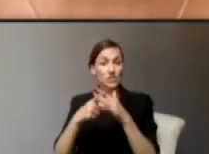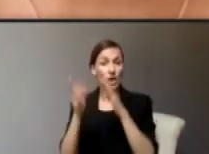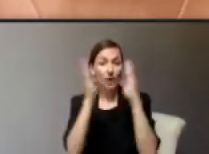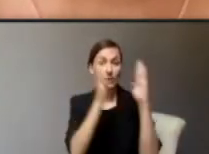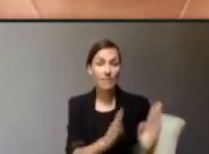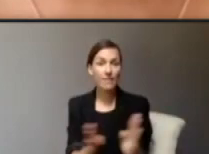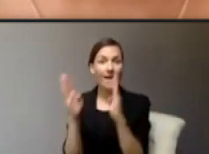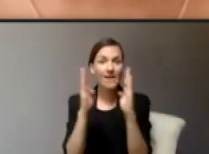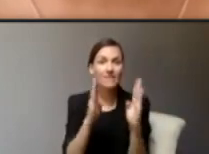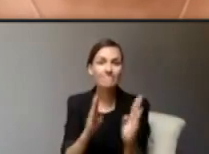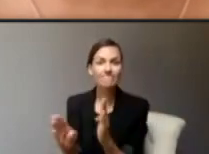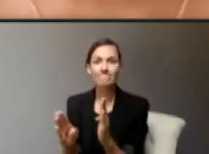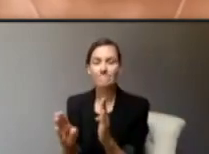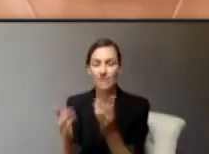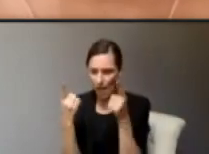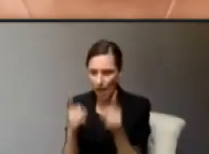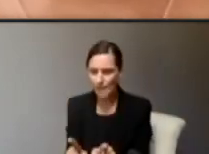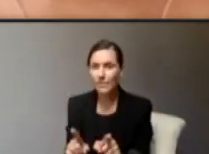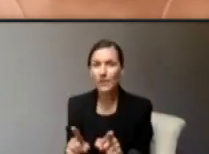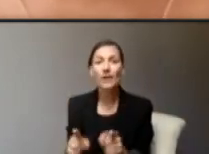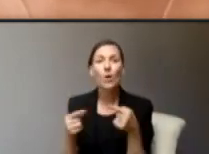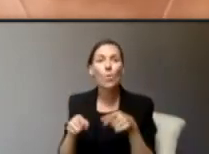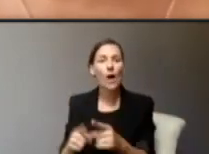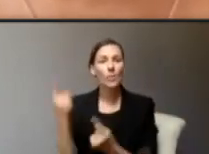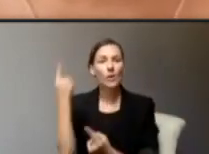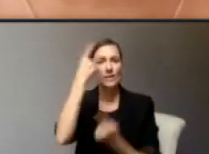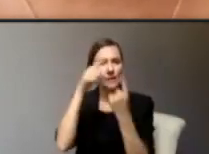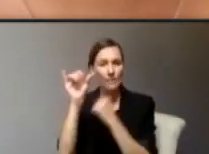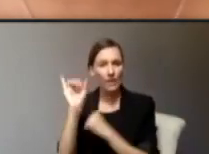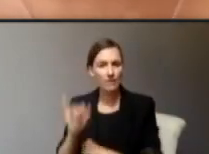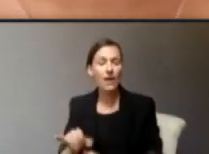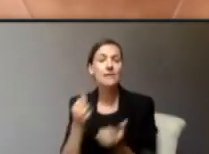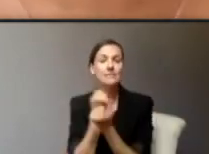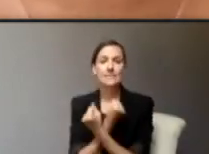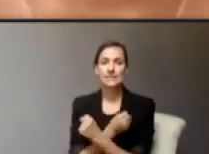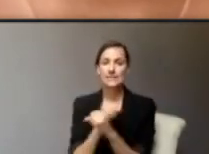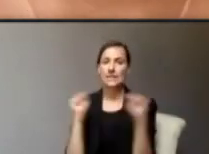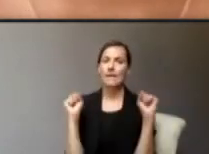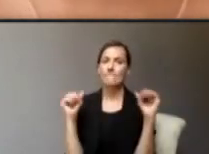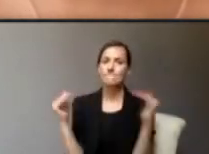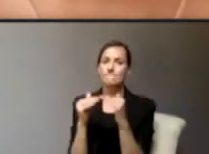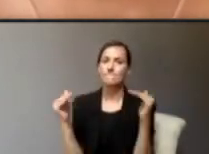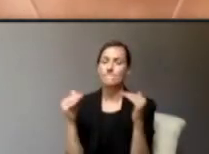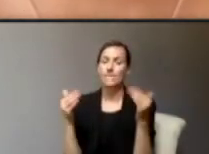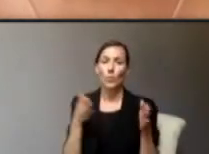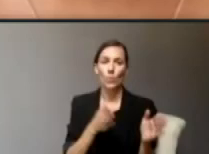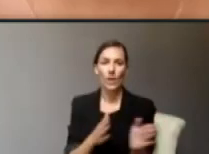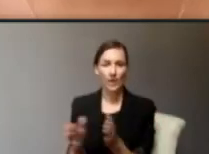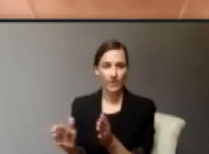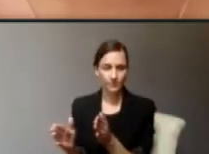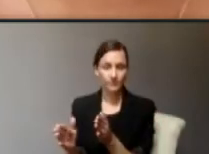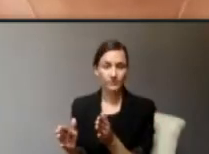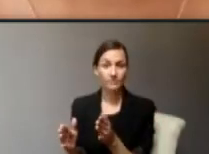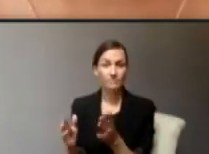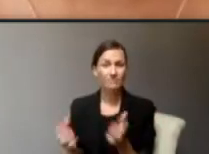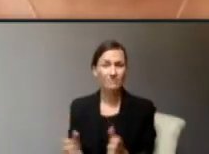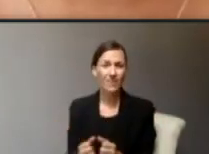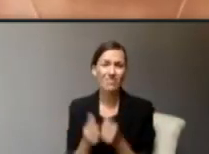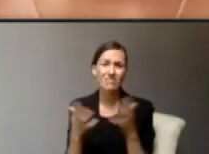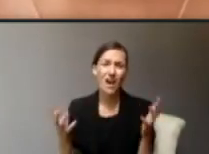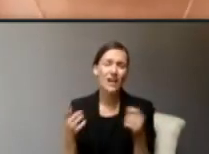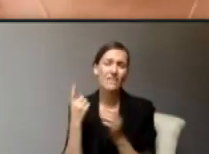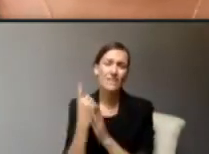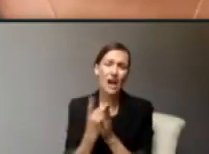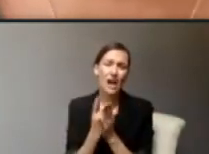that in mind in order to bring back students in a safe and equitable way. We spent a lot of hours making sure